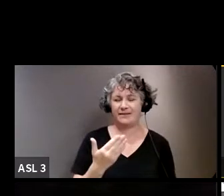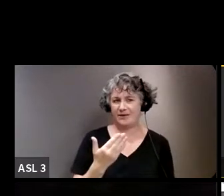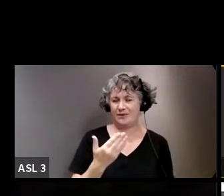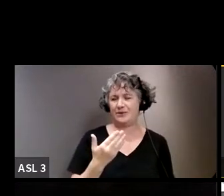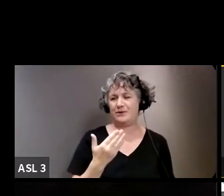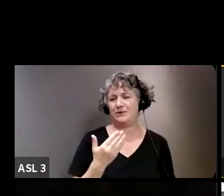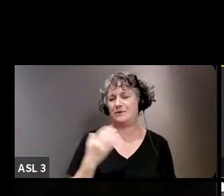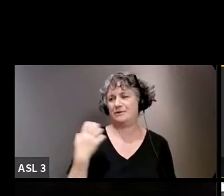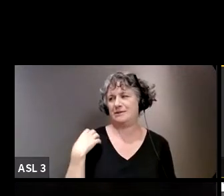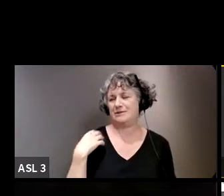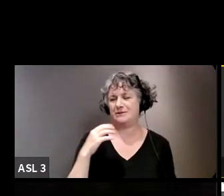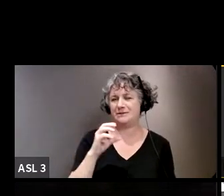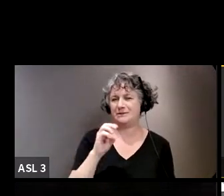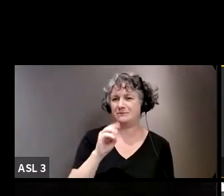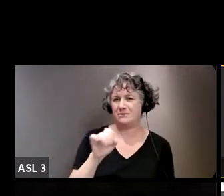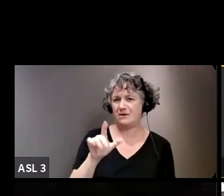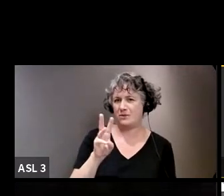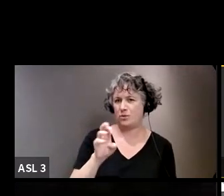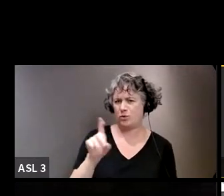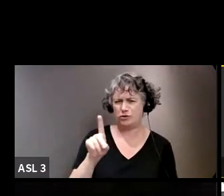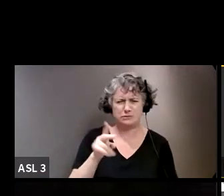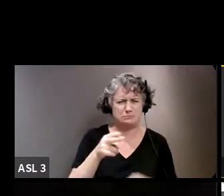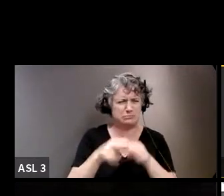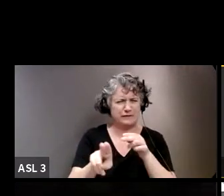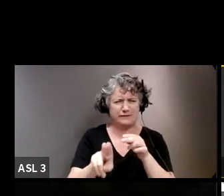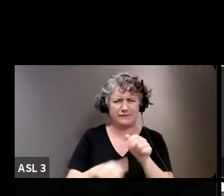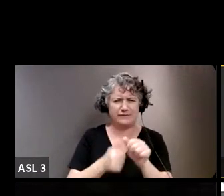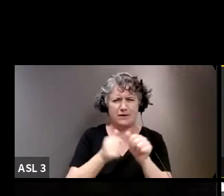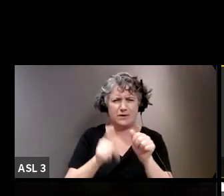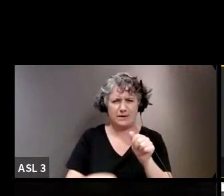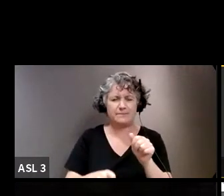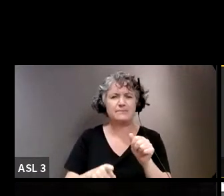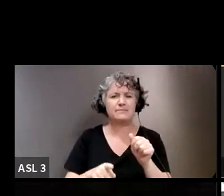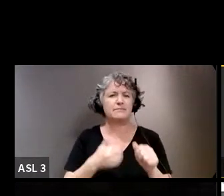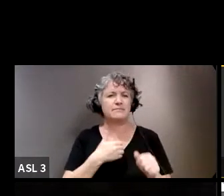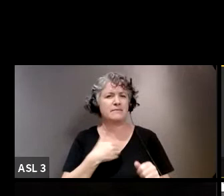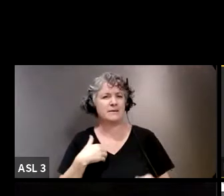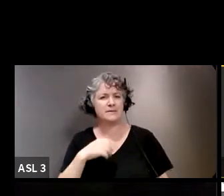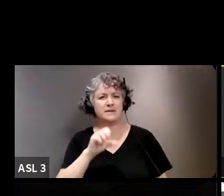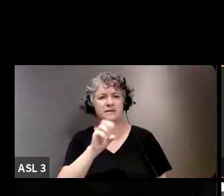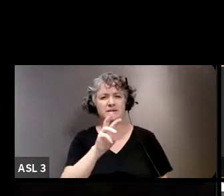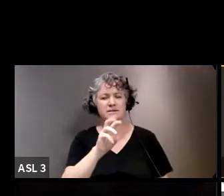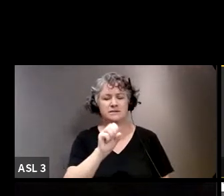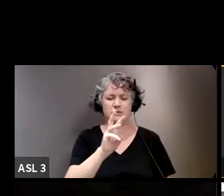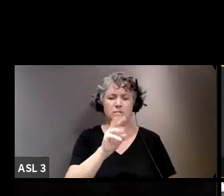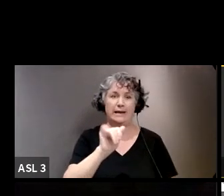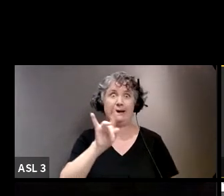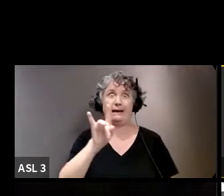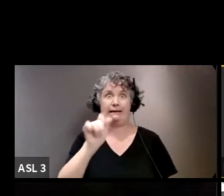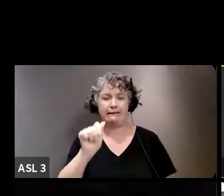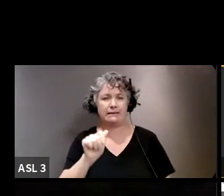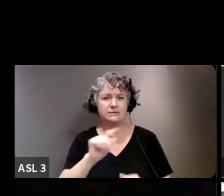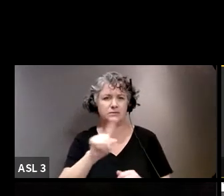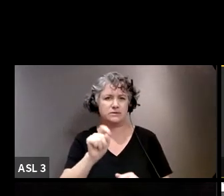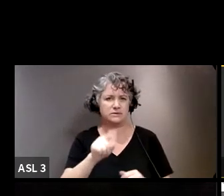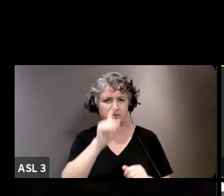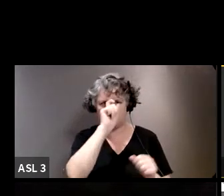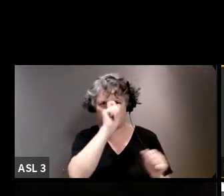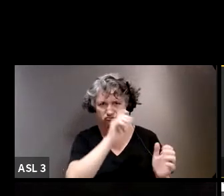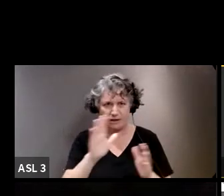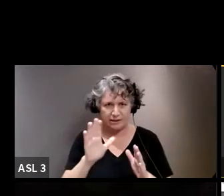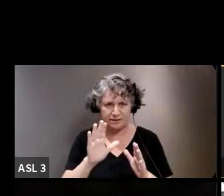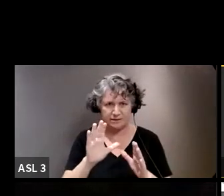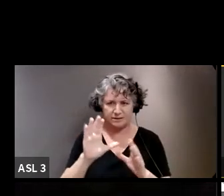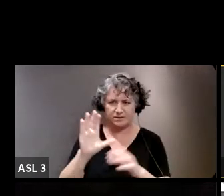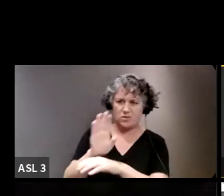and this is just a brief follow-up to uh member suede as a question around the strategy core and the working group